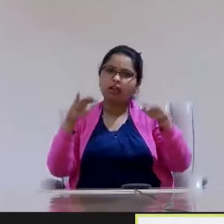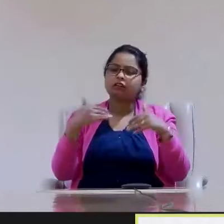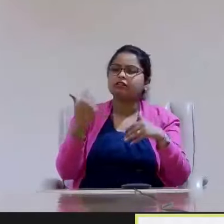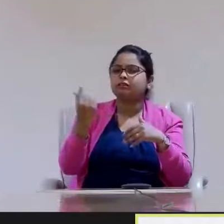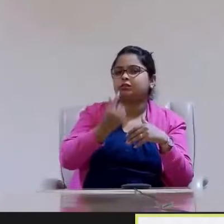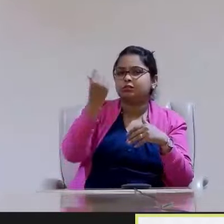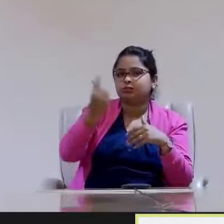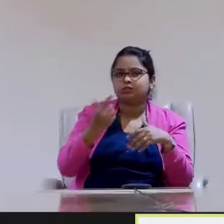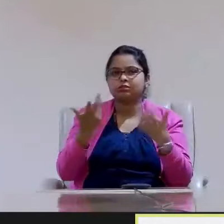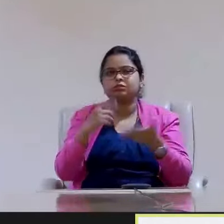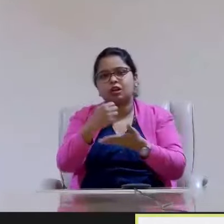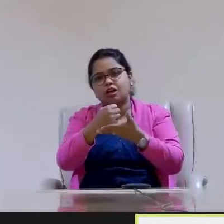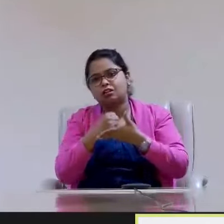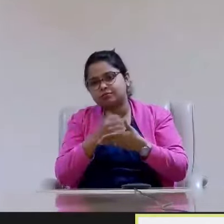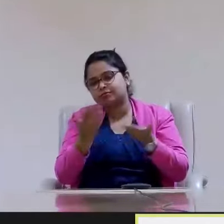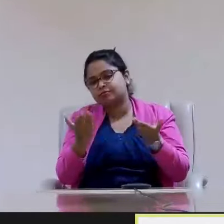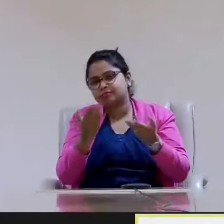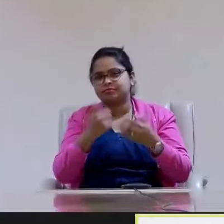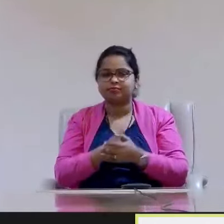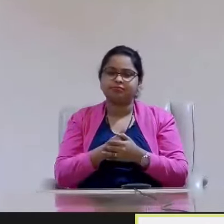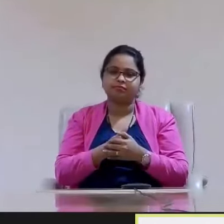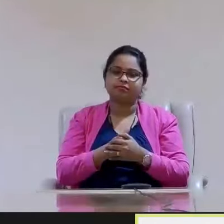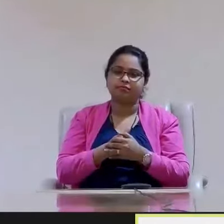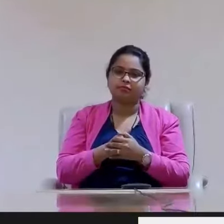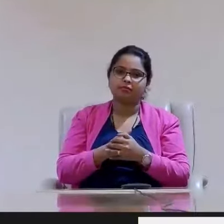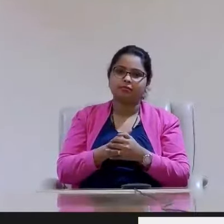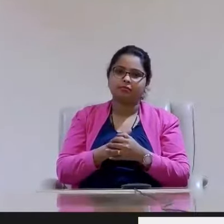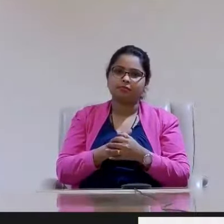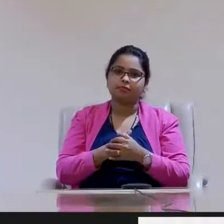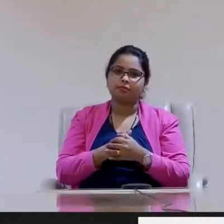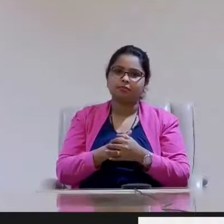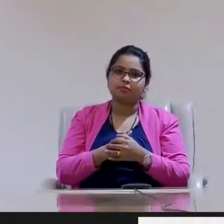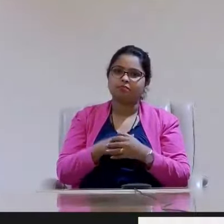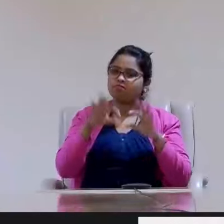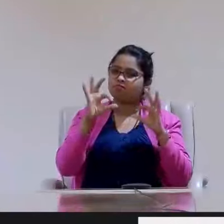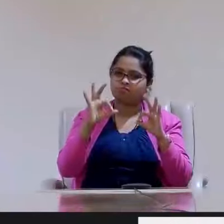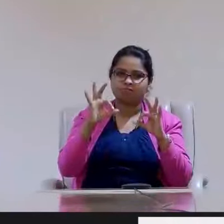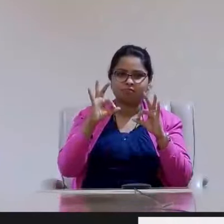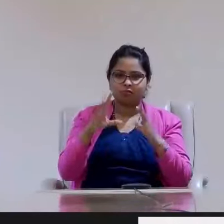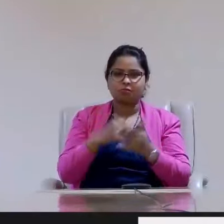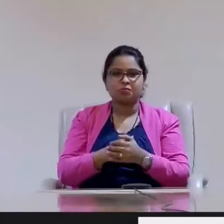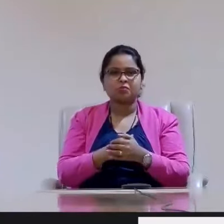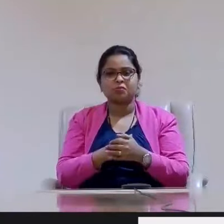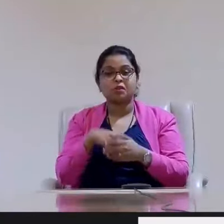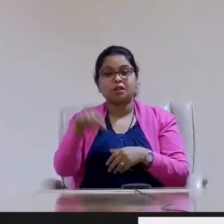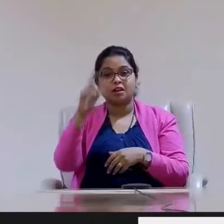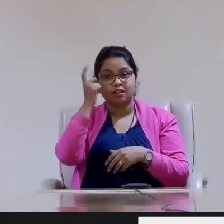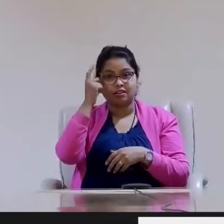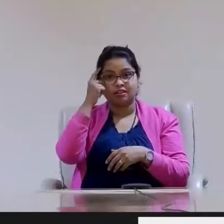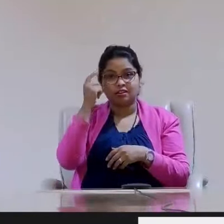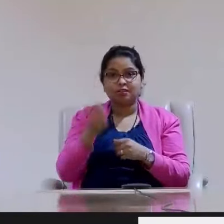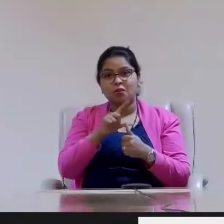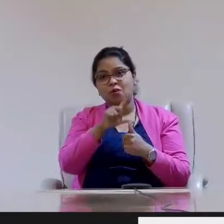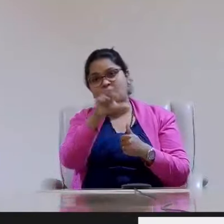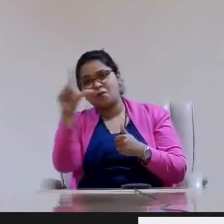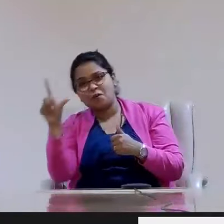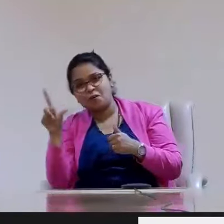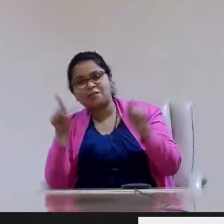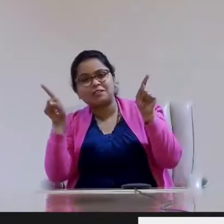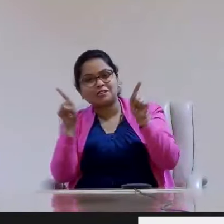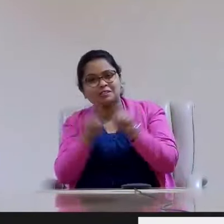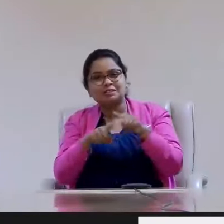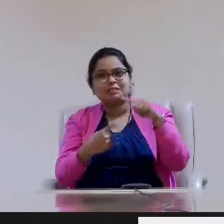tips that you can share? Absolutely. And I think all of us need those useful tips,